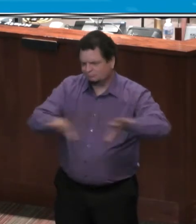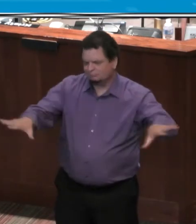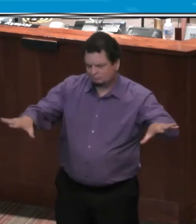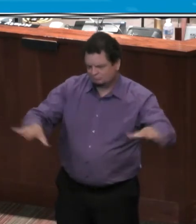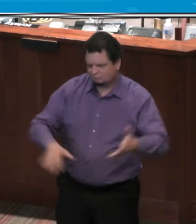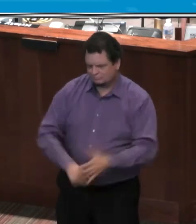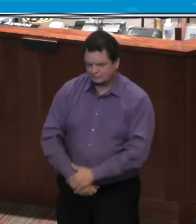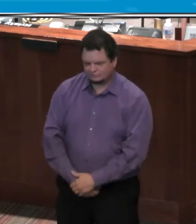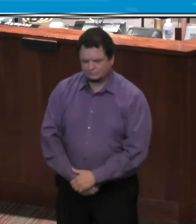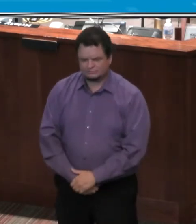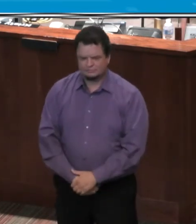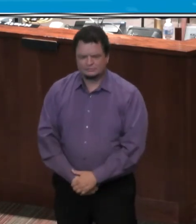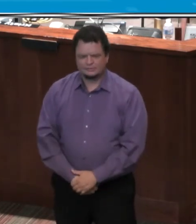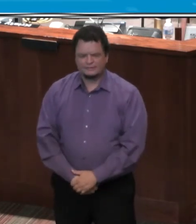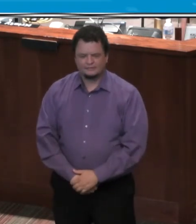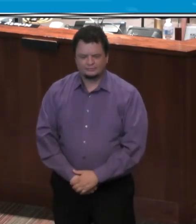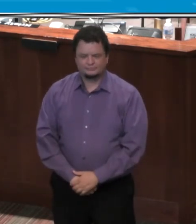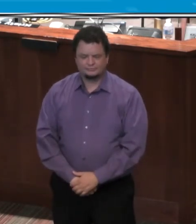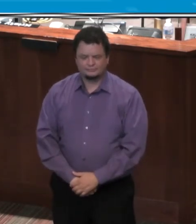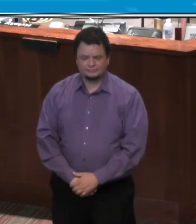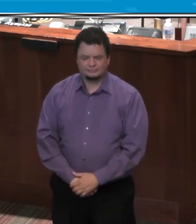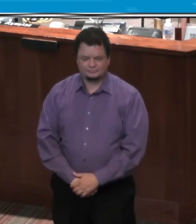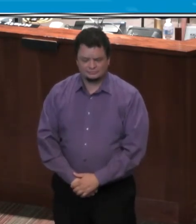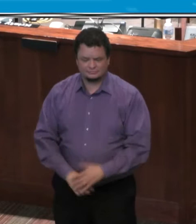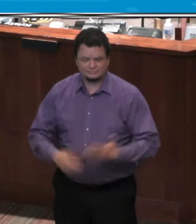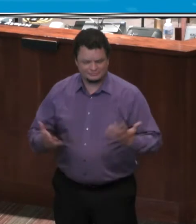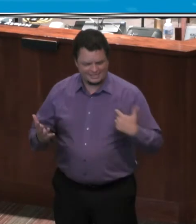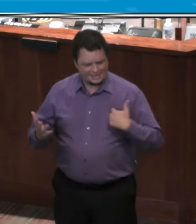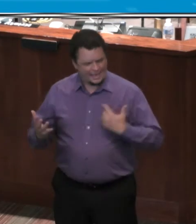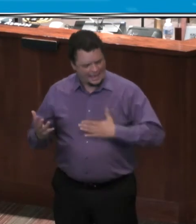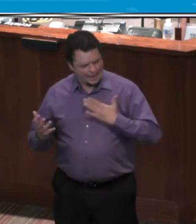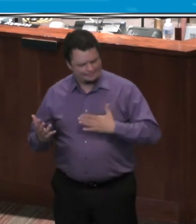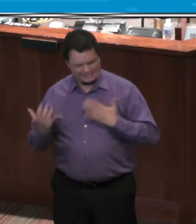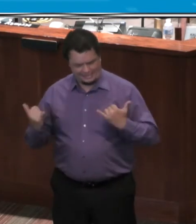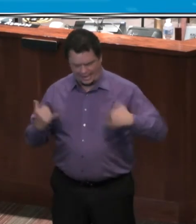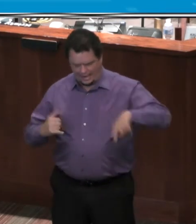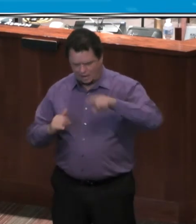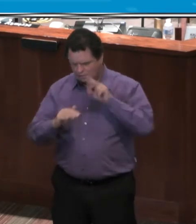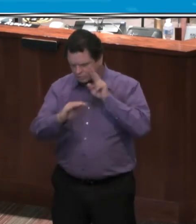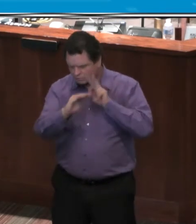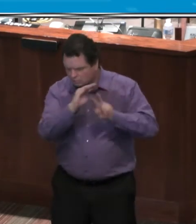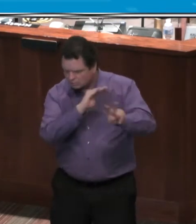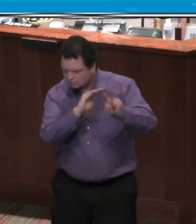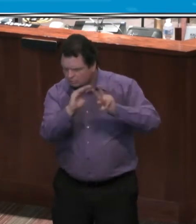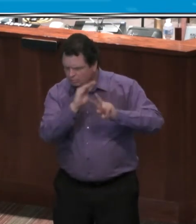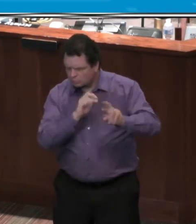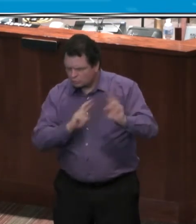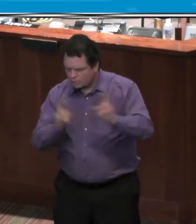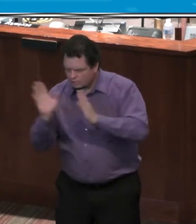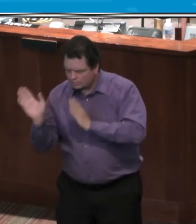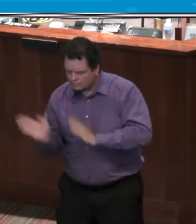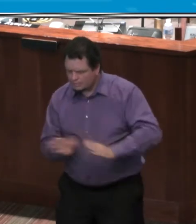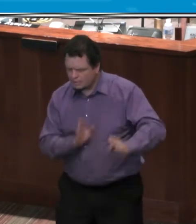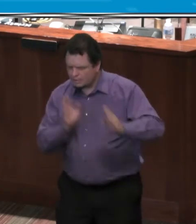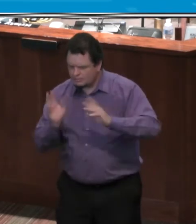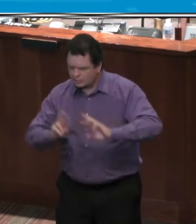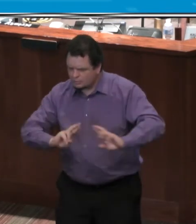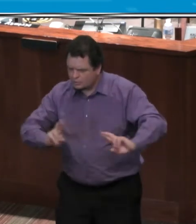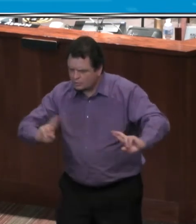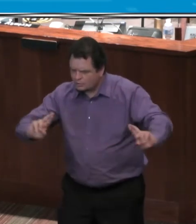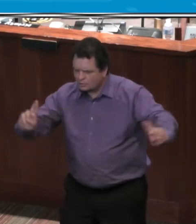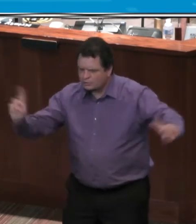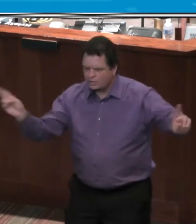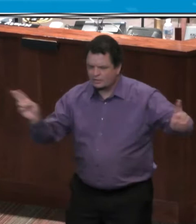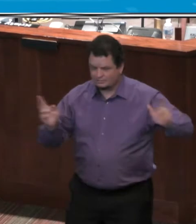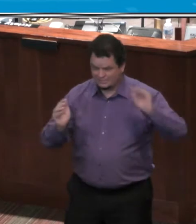scale up and provide for this community. And I think probably a way that very few communities across the nation have been able to do so.